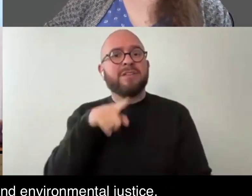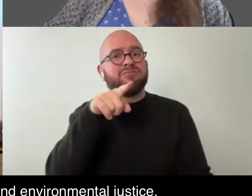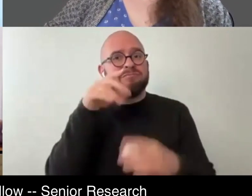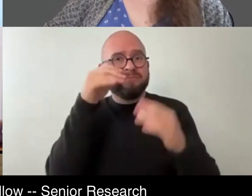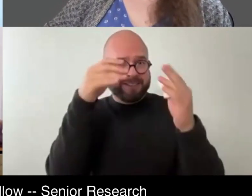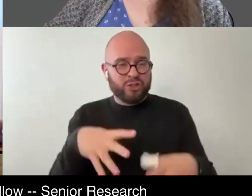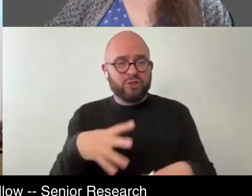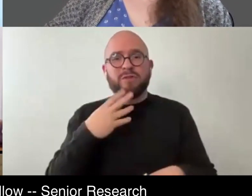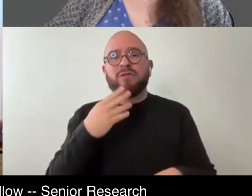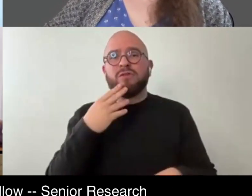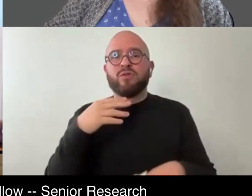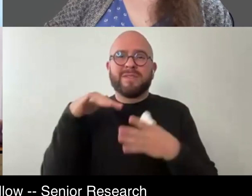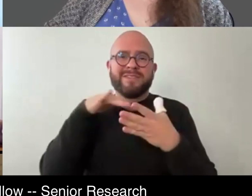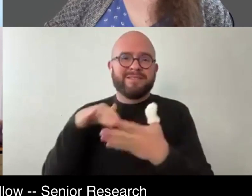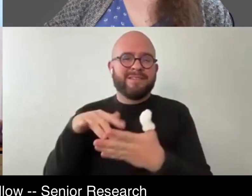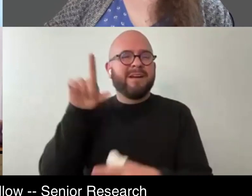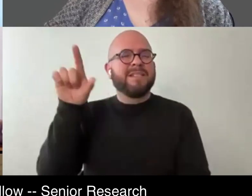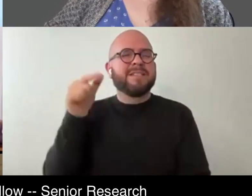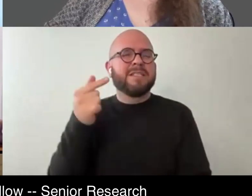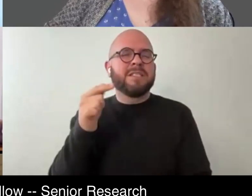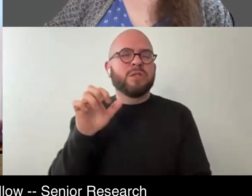at Georgetown University,